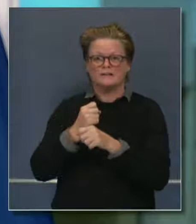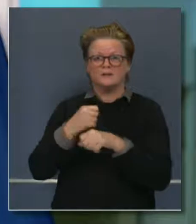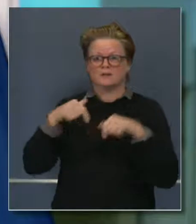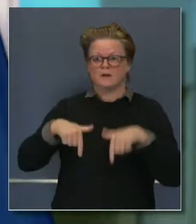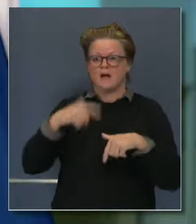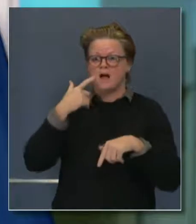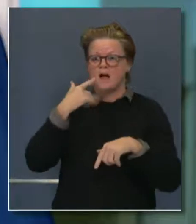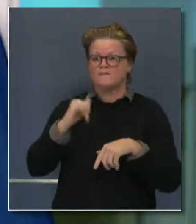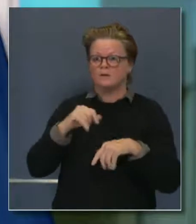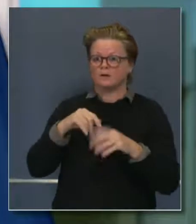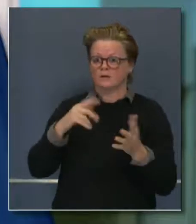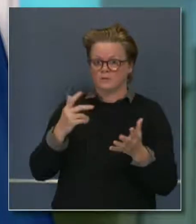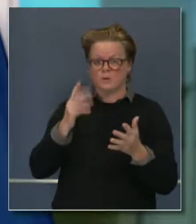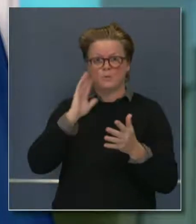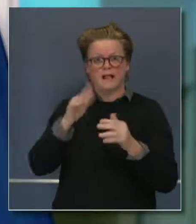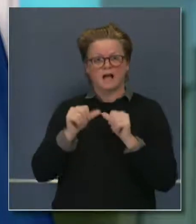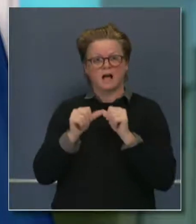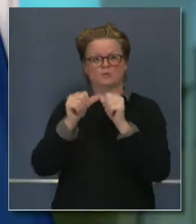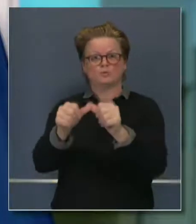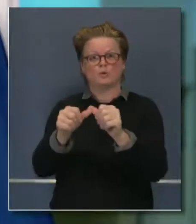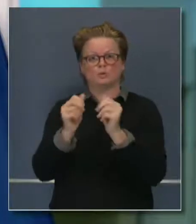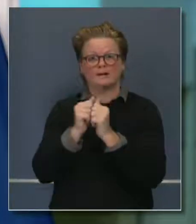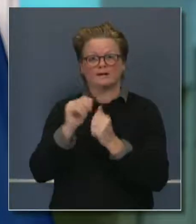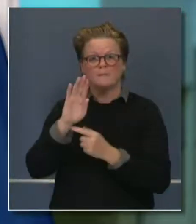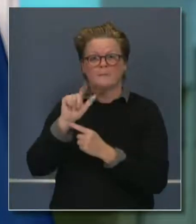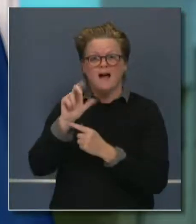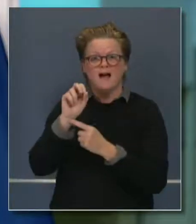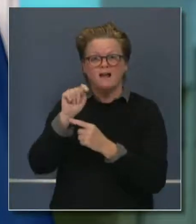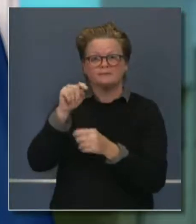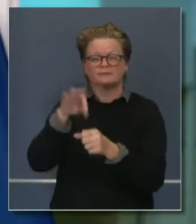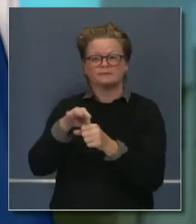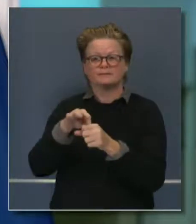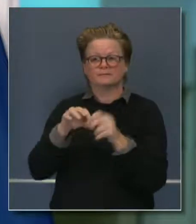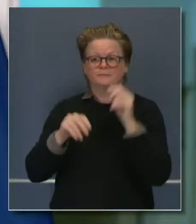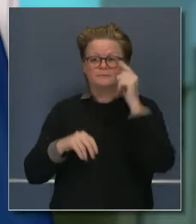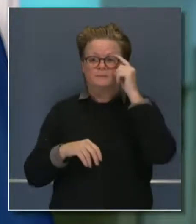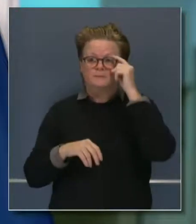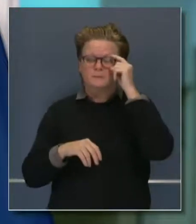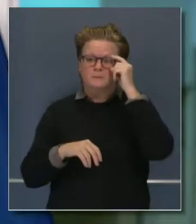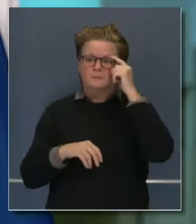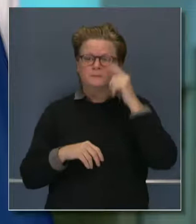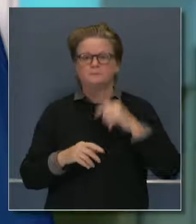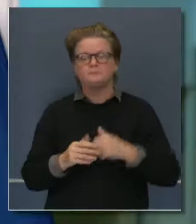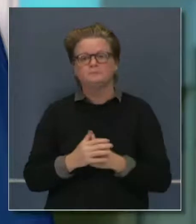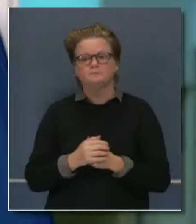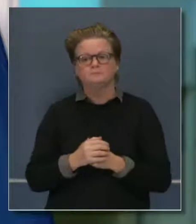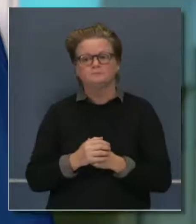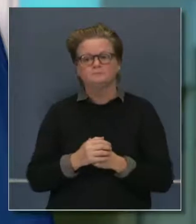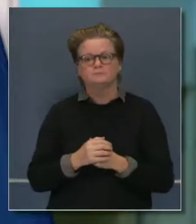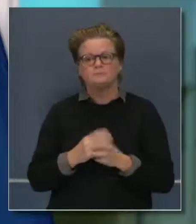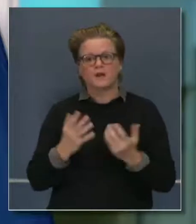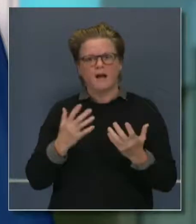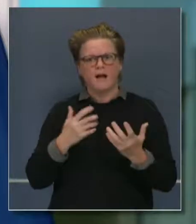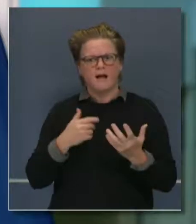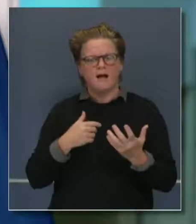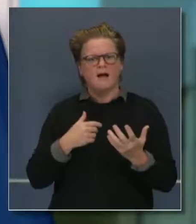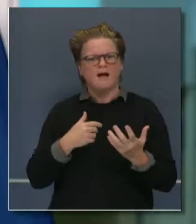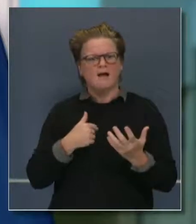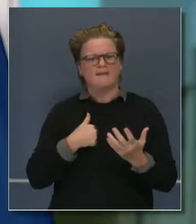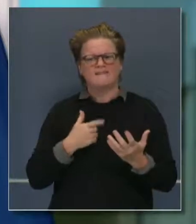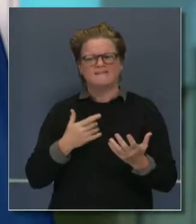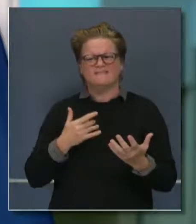for more participation in our democracy. Haven't been shy about that. So we would actively engage the legislature, and I